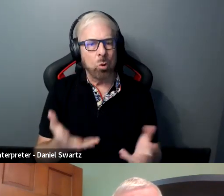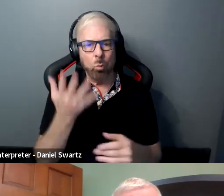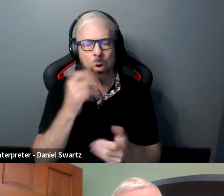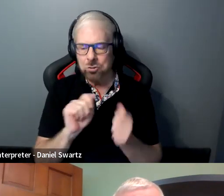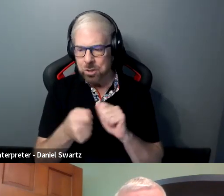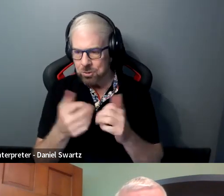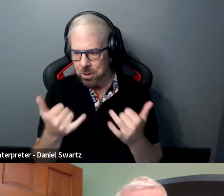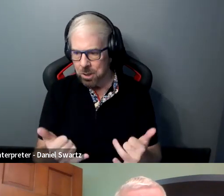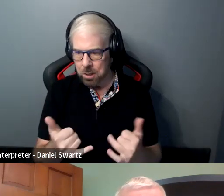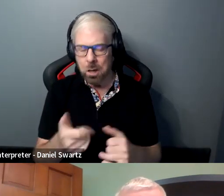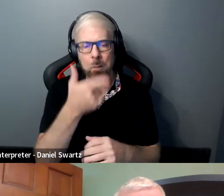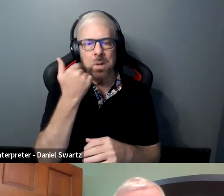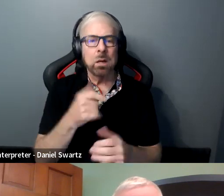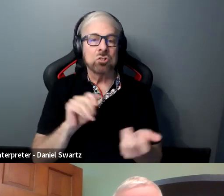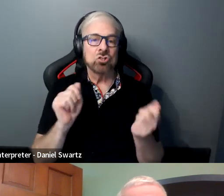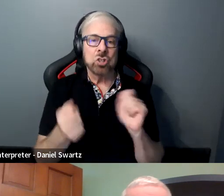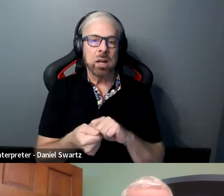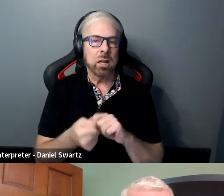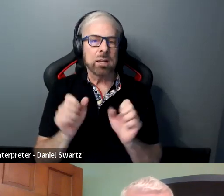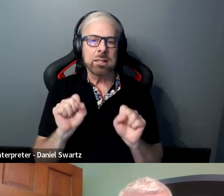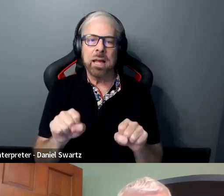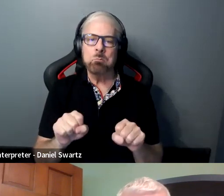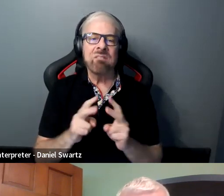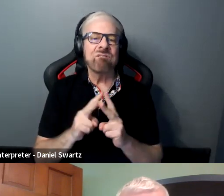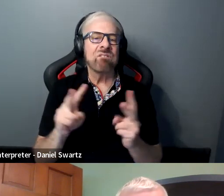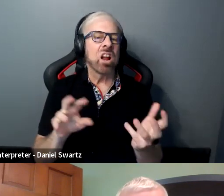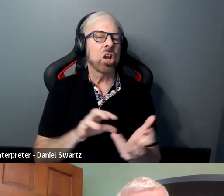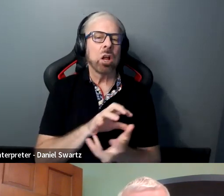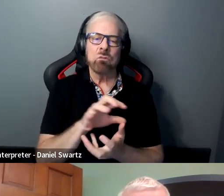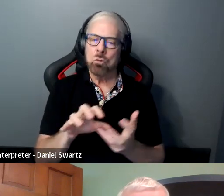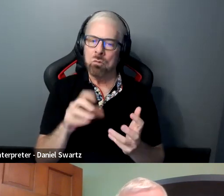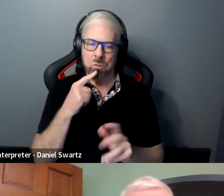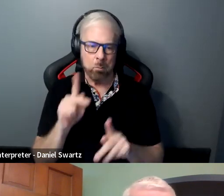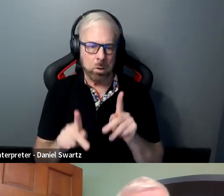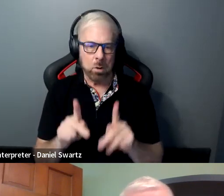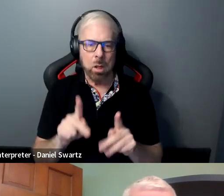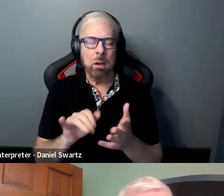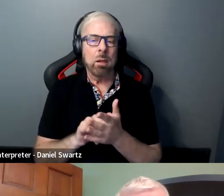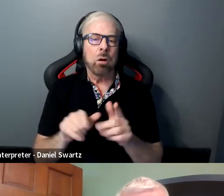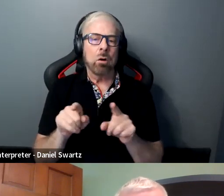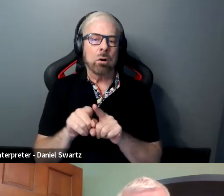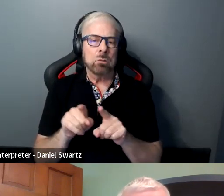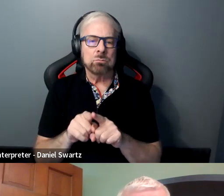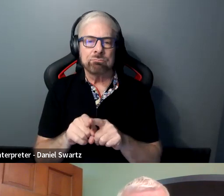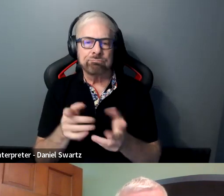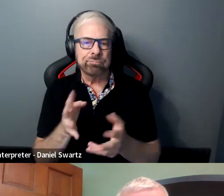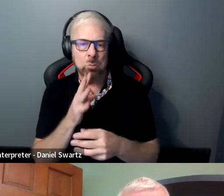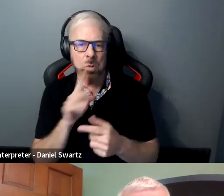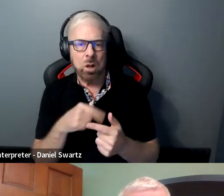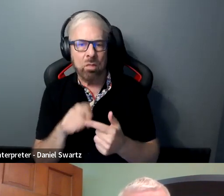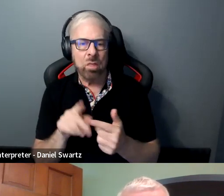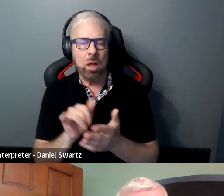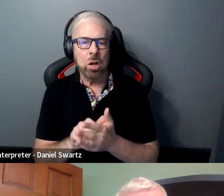it up now? Because change can be very confusing for folks. And it's also, they talk about a two-tiered